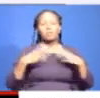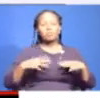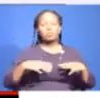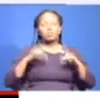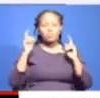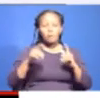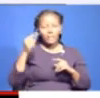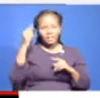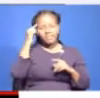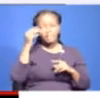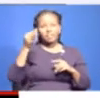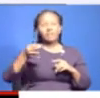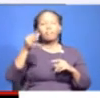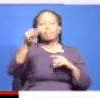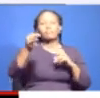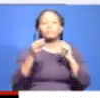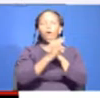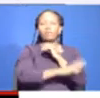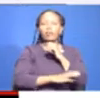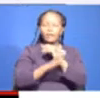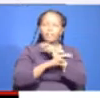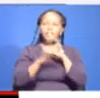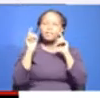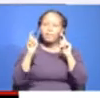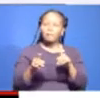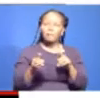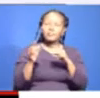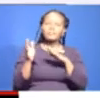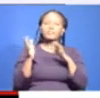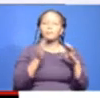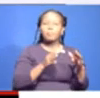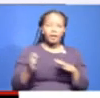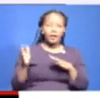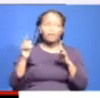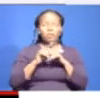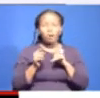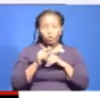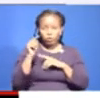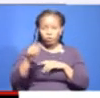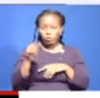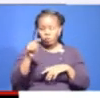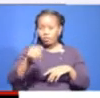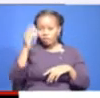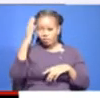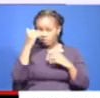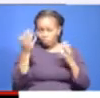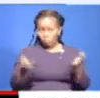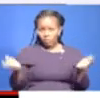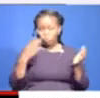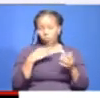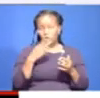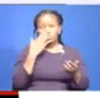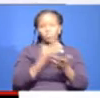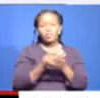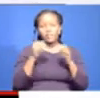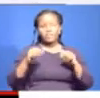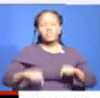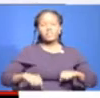country. We have to really plan. And that is why I want to thank the chair and our